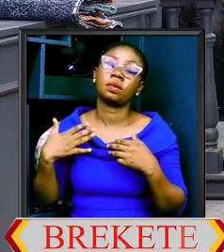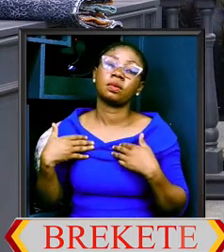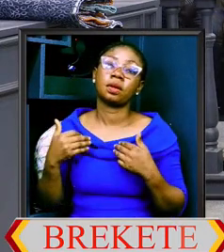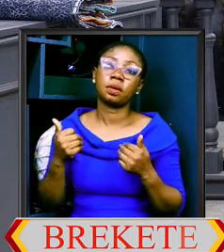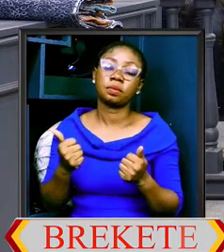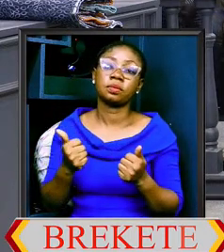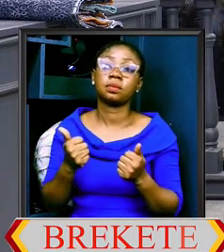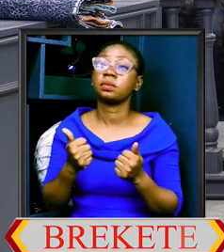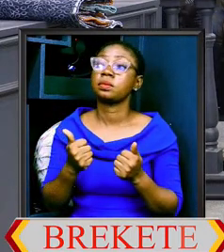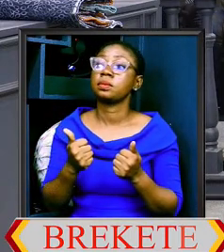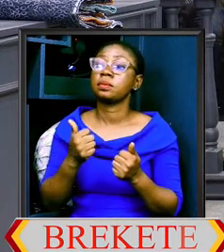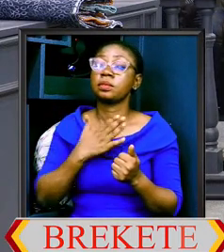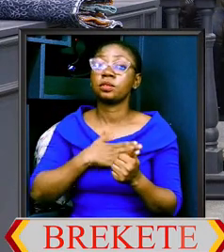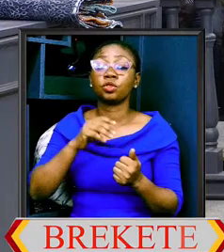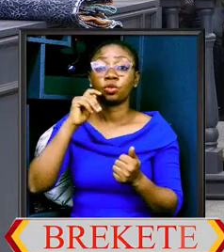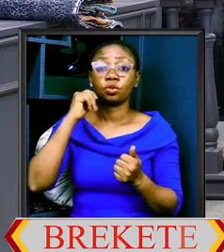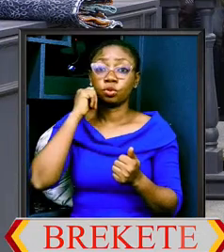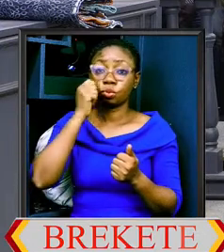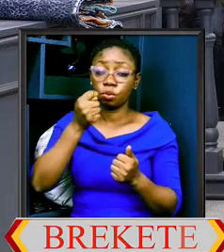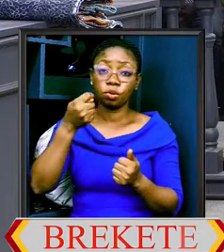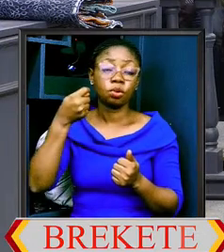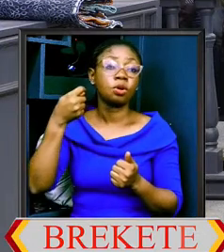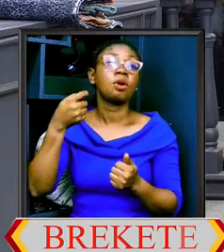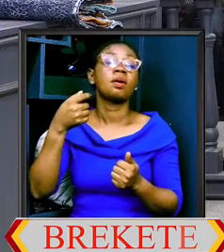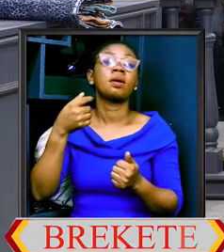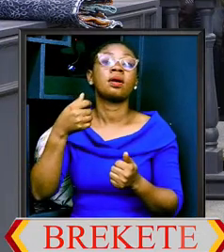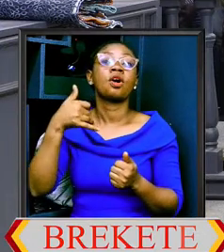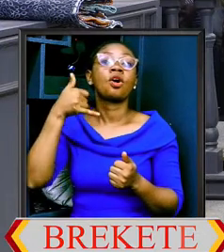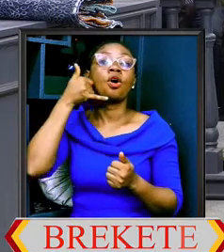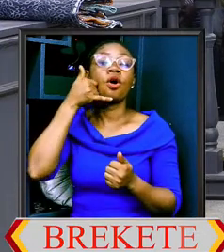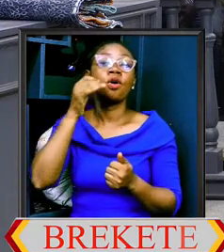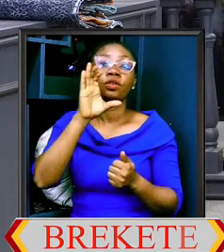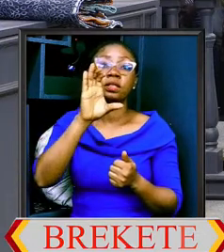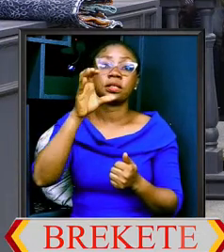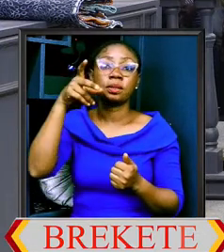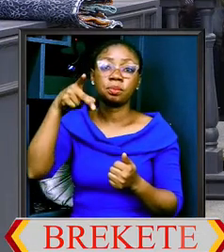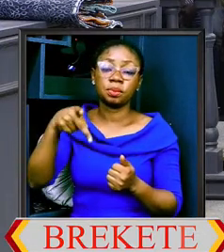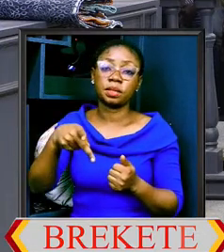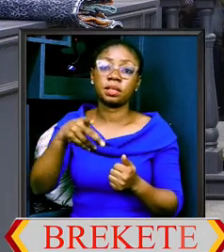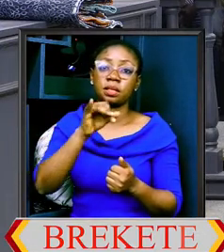Make them call tomorrow. Make una call CP Igwe.